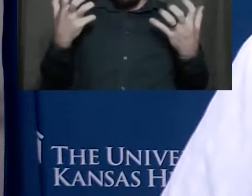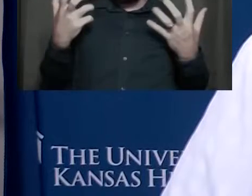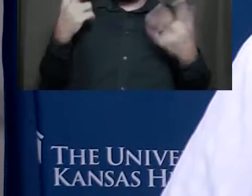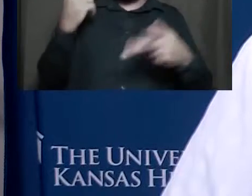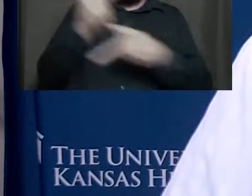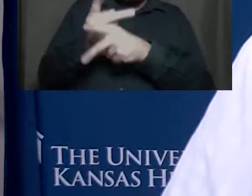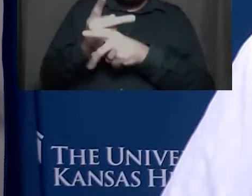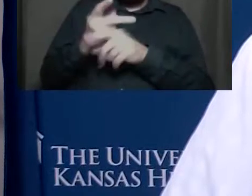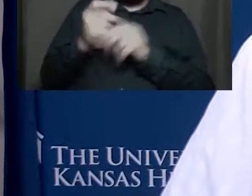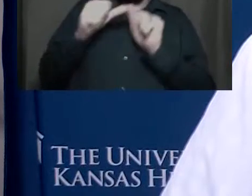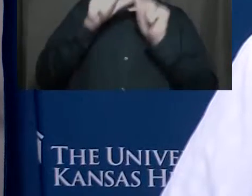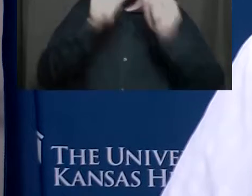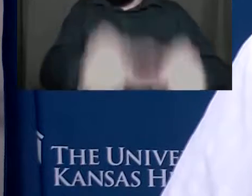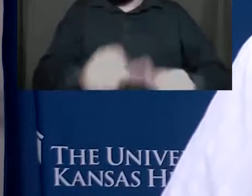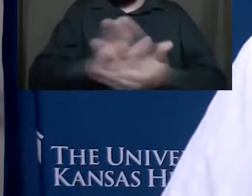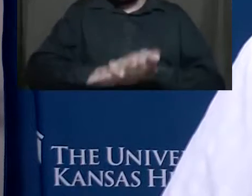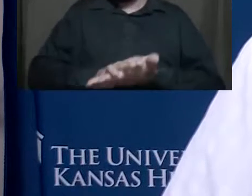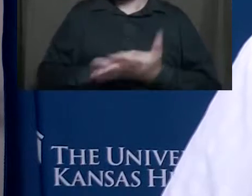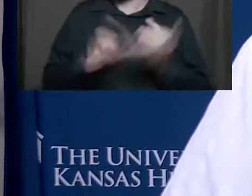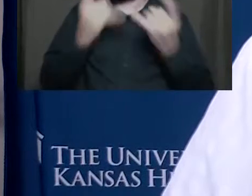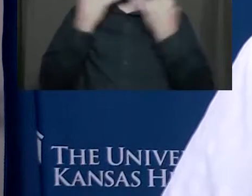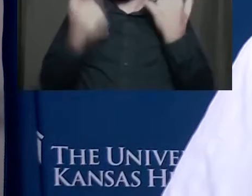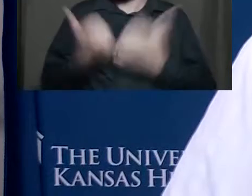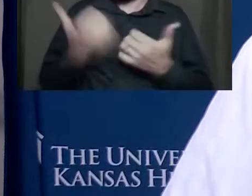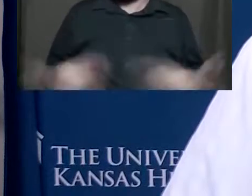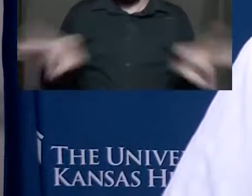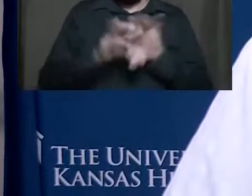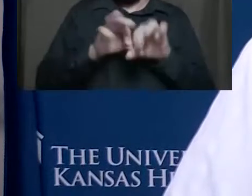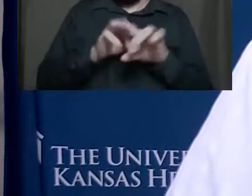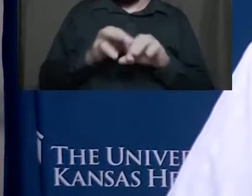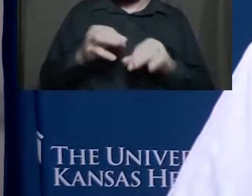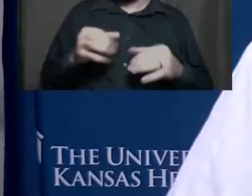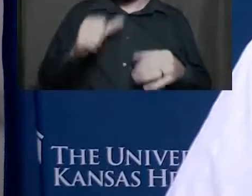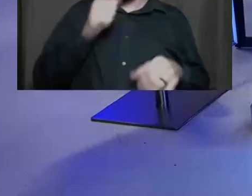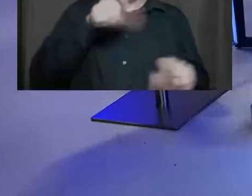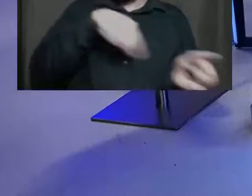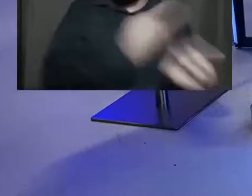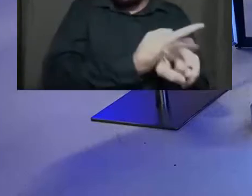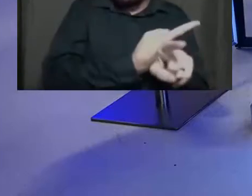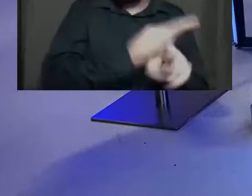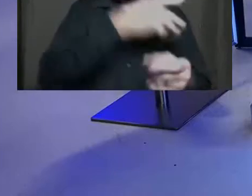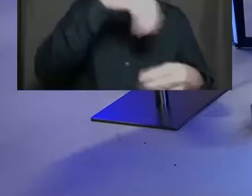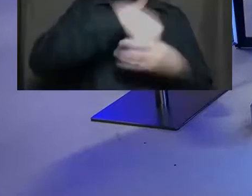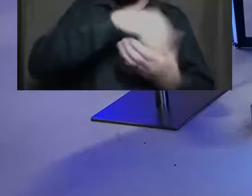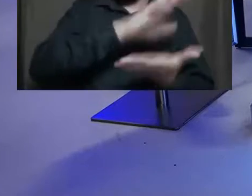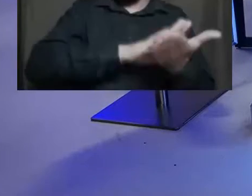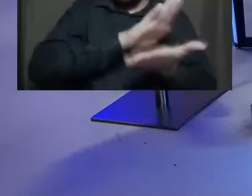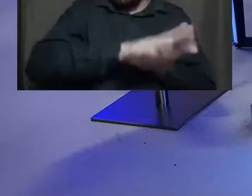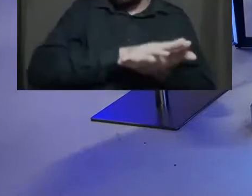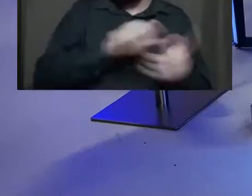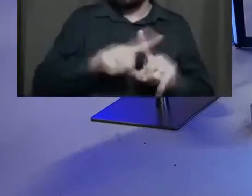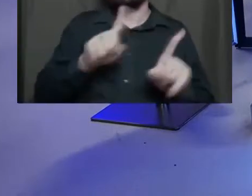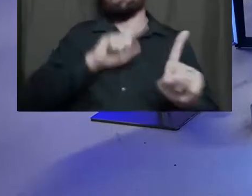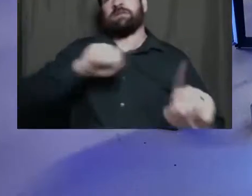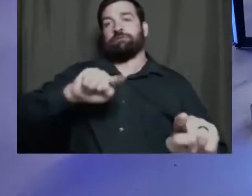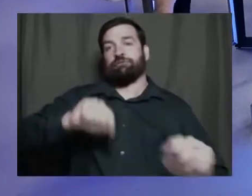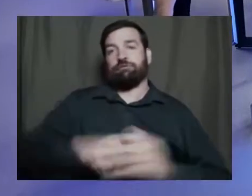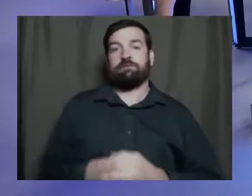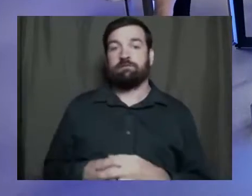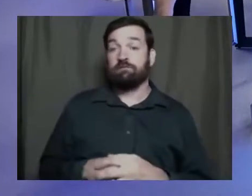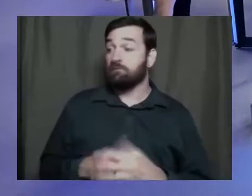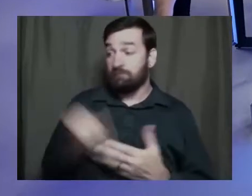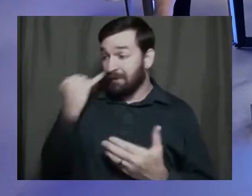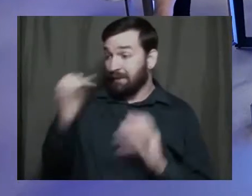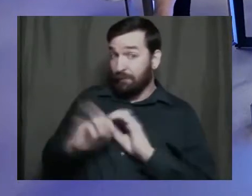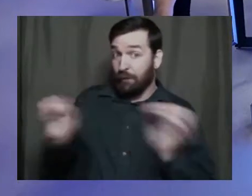ensure that they have the best opportunity to not just go to school, but stay in person in school. I know just you're. think, Oh, go I was ahead, going yeah. to say, I think if you don't wear a mask, you have a big